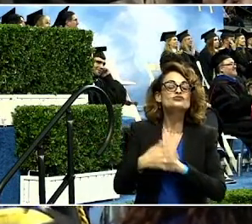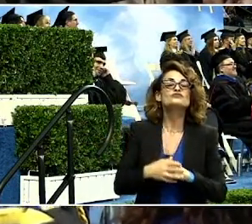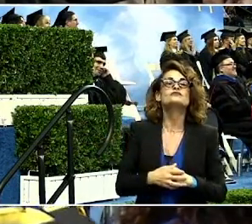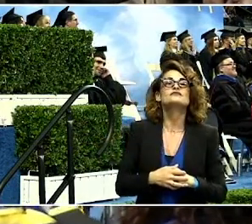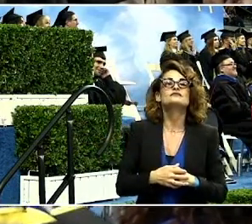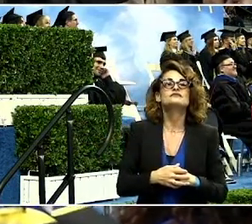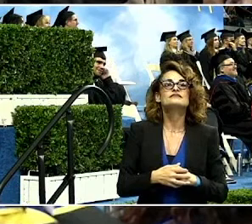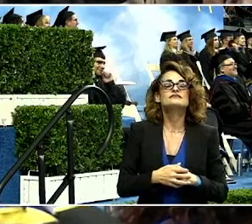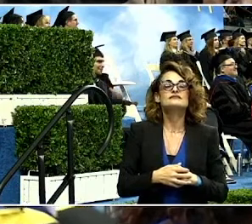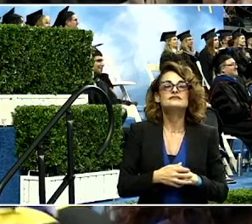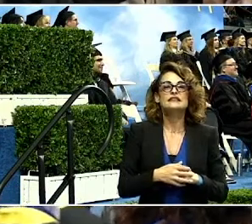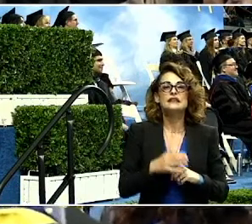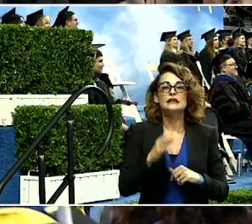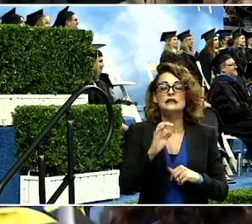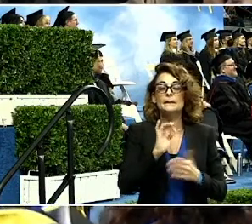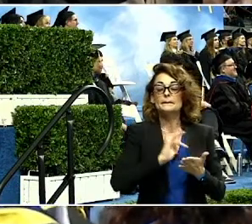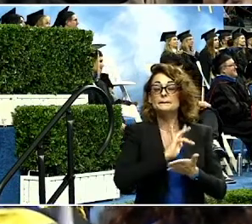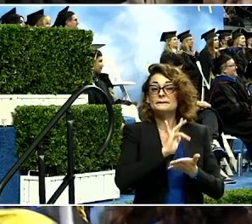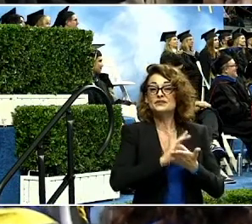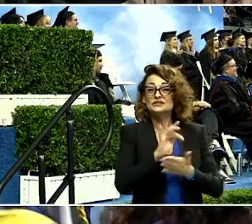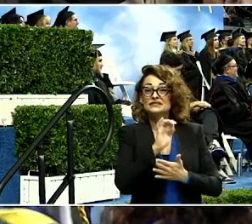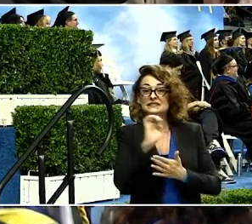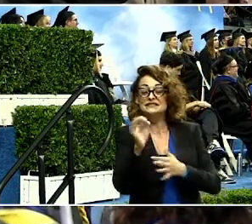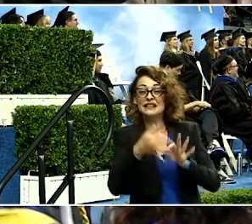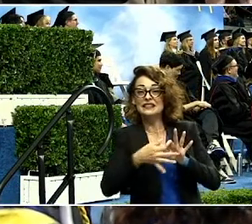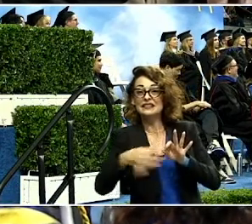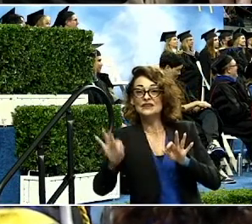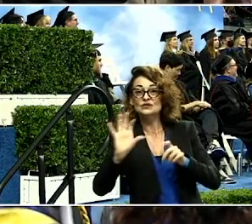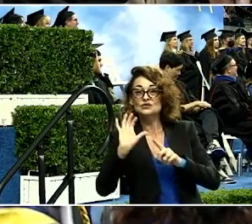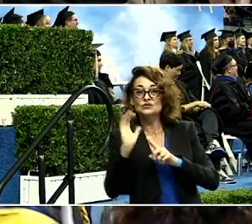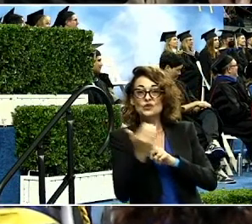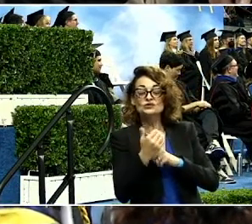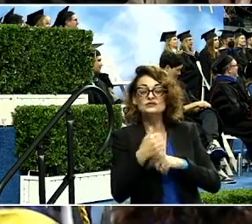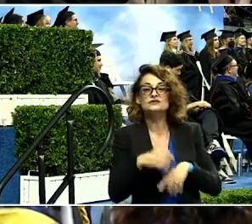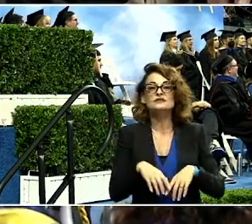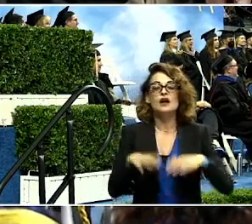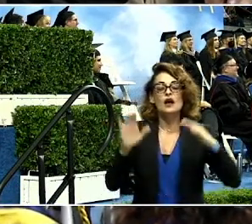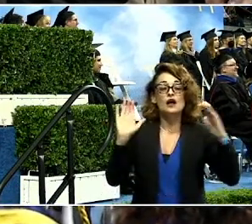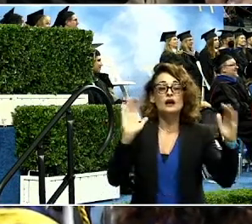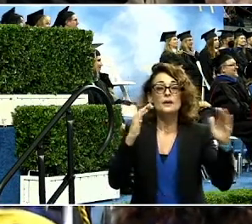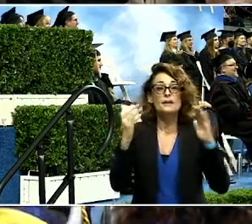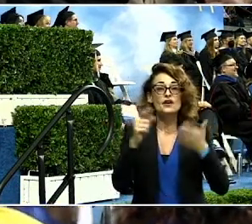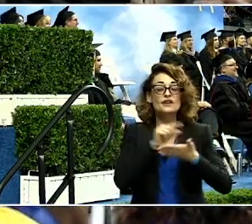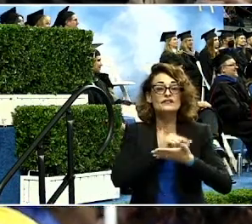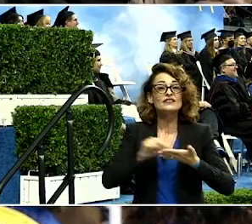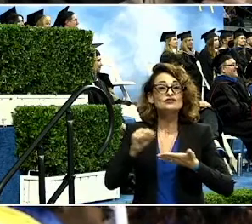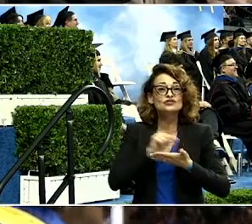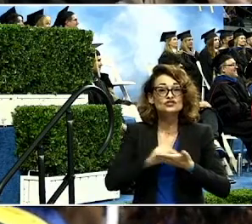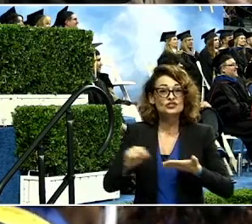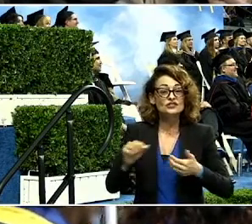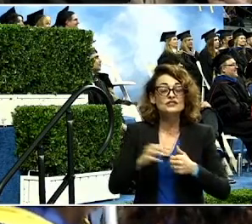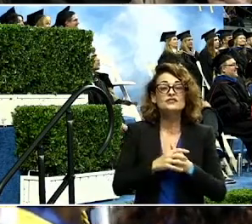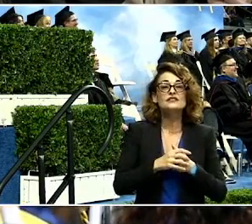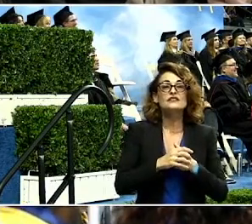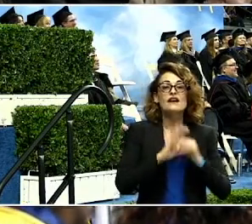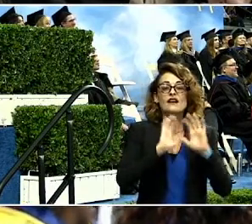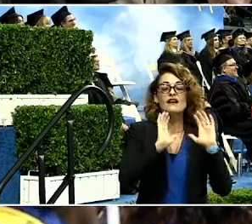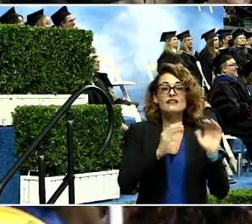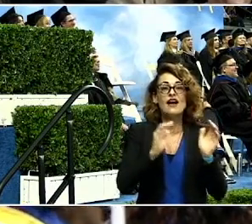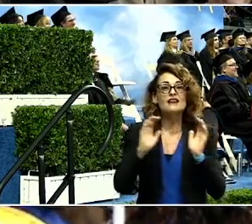in Near Eastern languages and cultures, in comparative literature, in